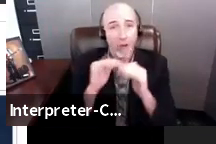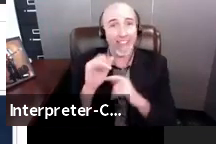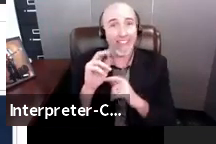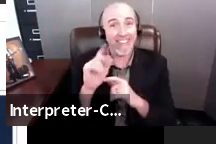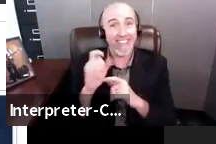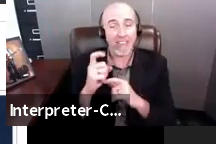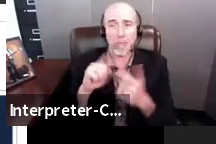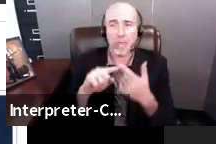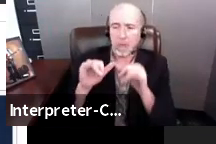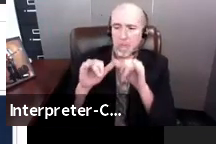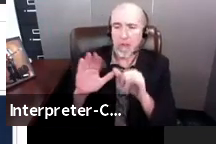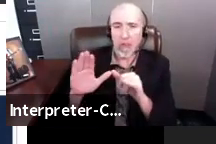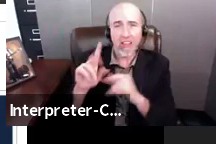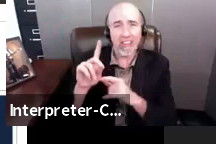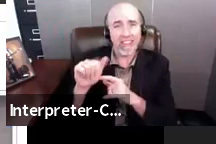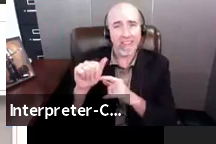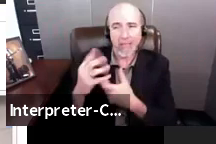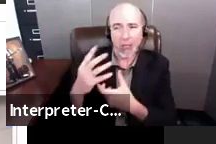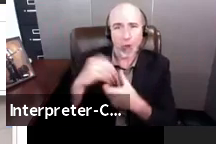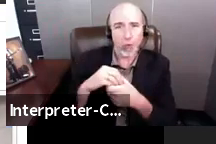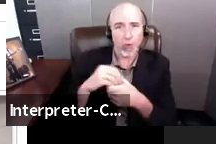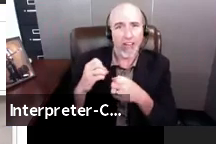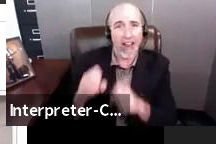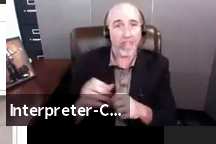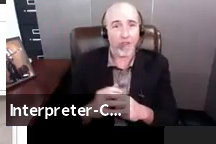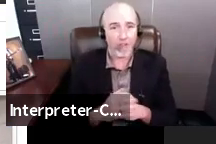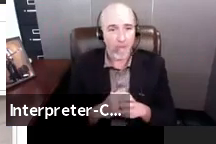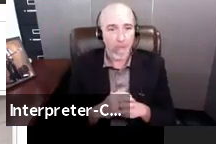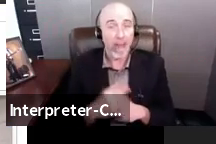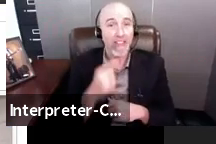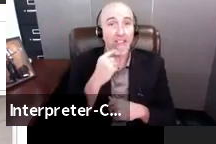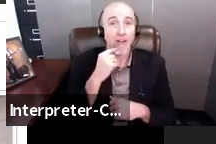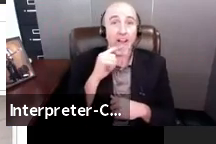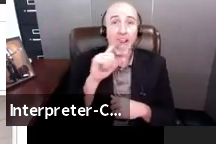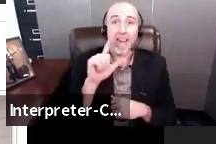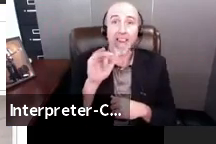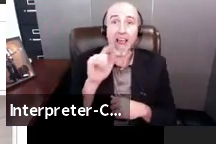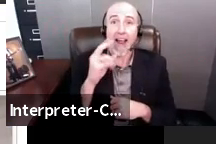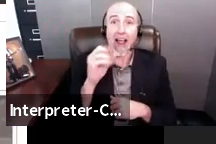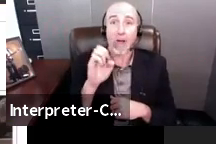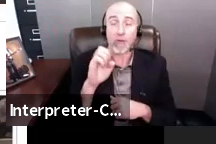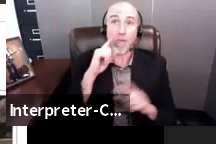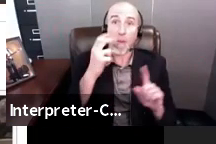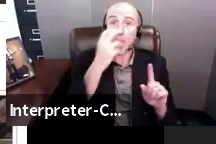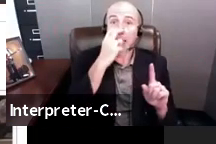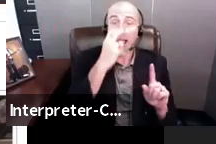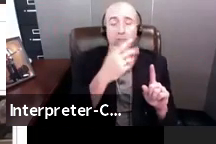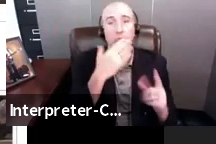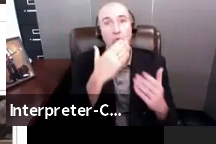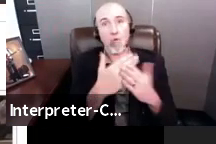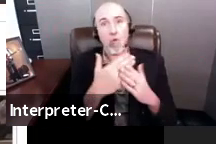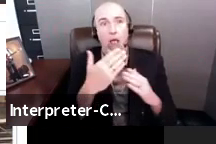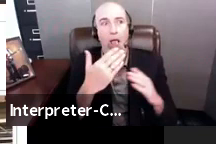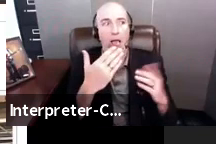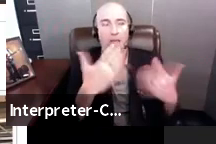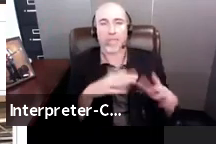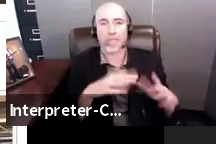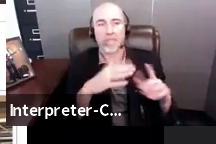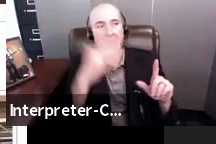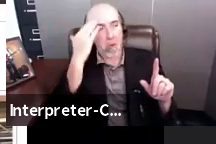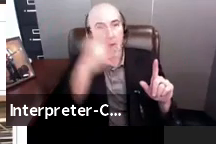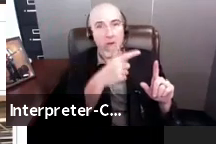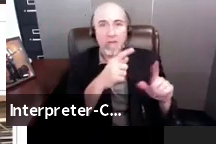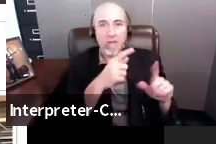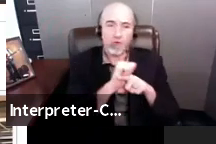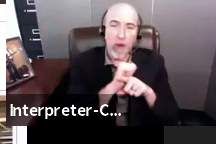measures a company's disability inclusion efforts. The San Antonio Lighthouse for the Blind is well known for its commitment to training, educating,